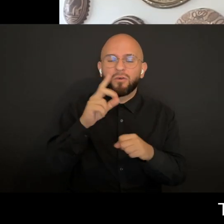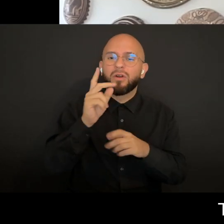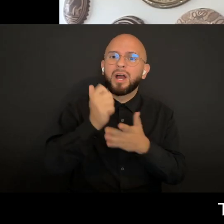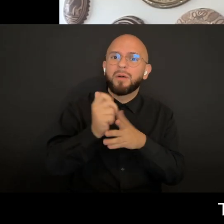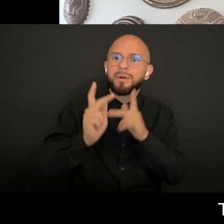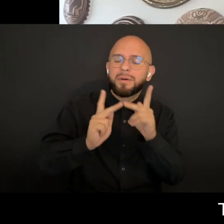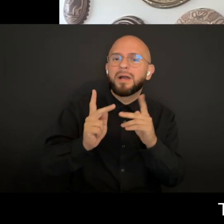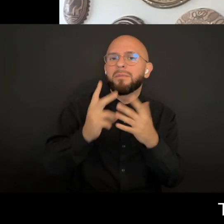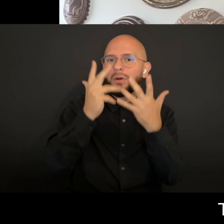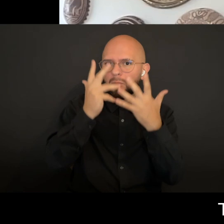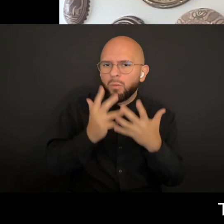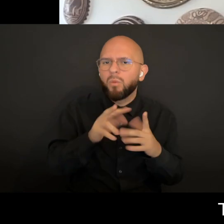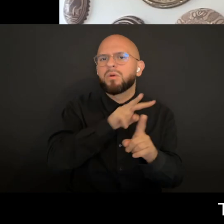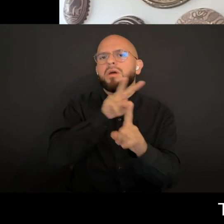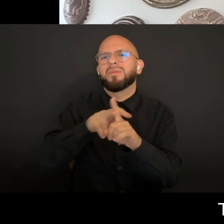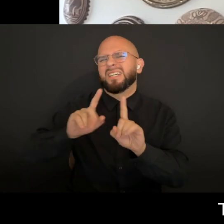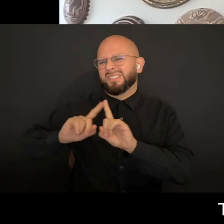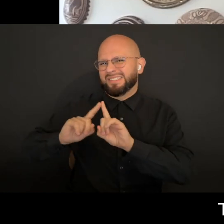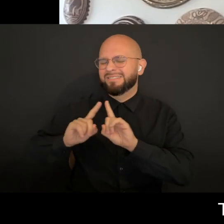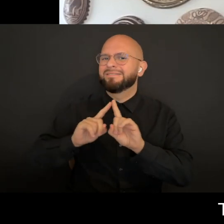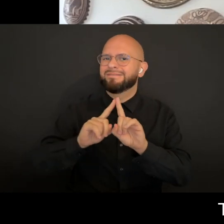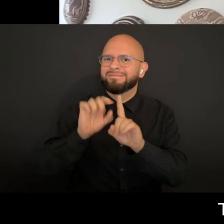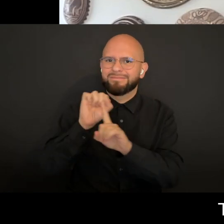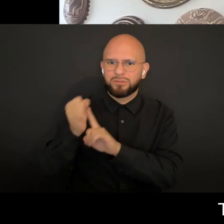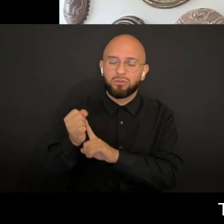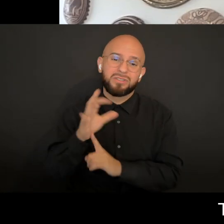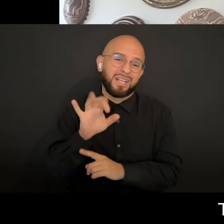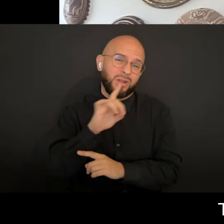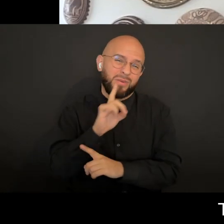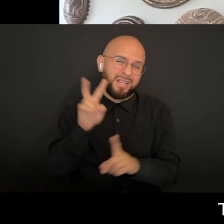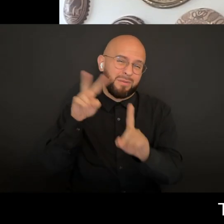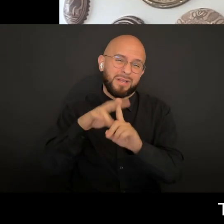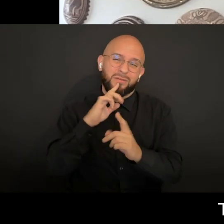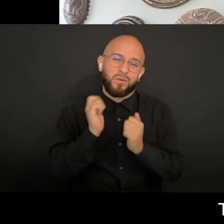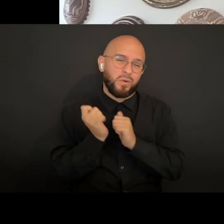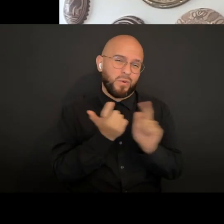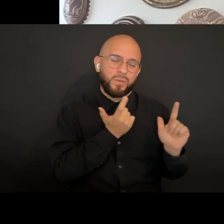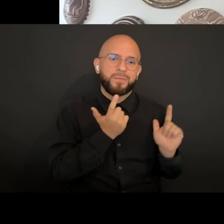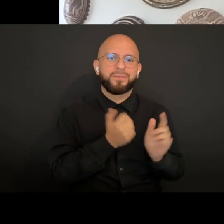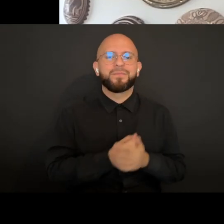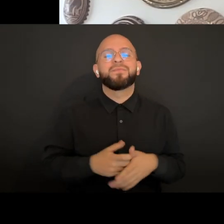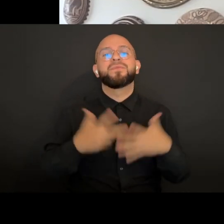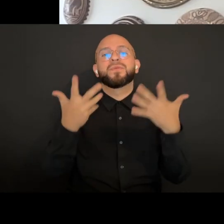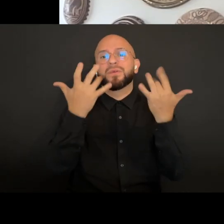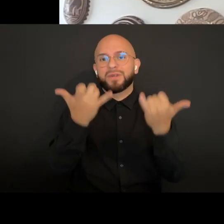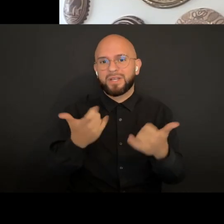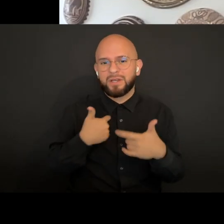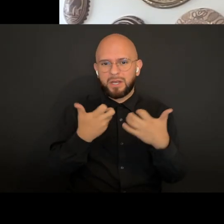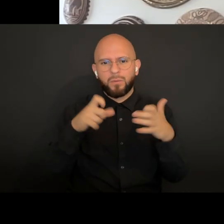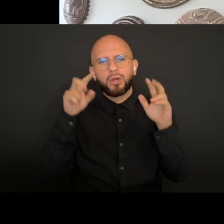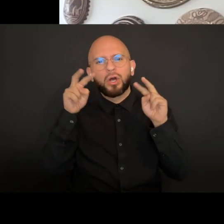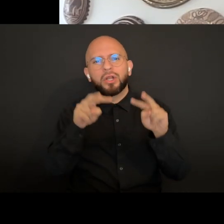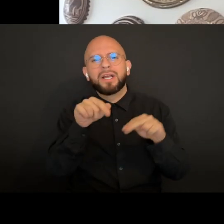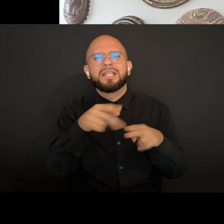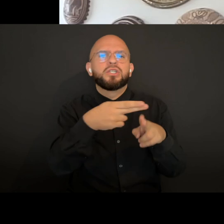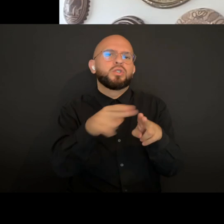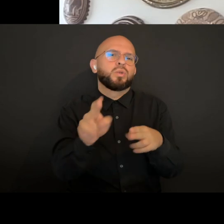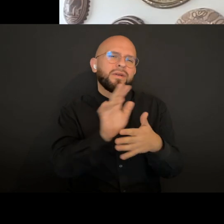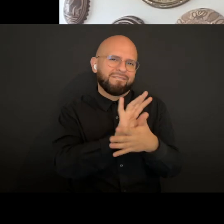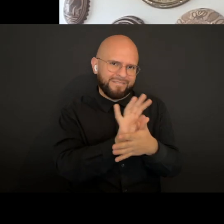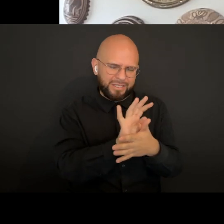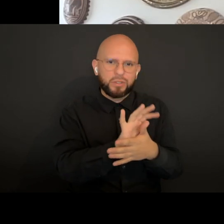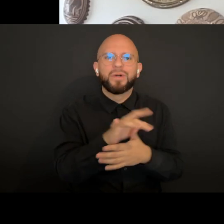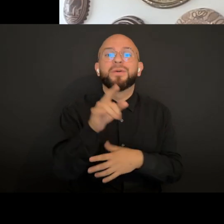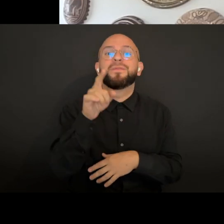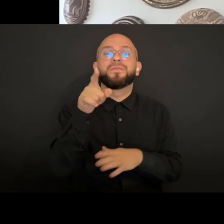for helping people mourn apply to many others, and really, indeed, to all of us. So let's take a look at this short